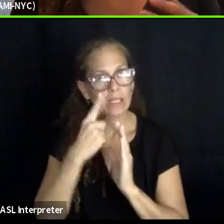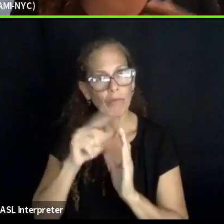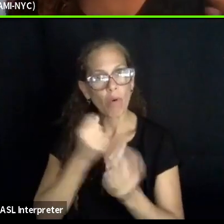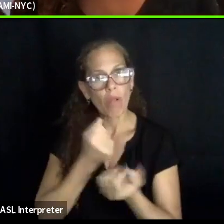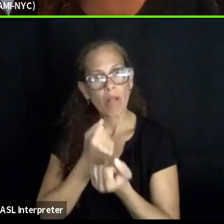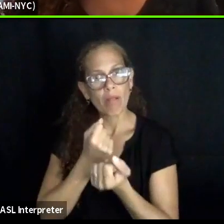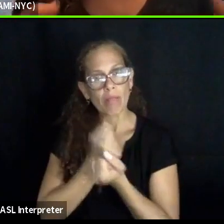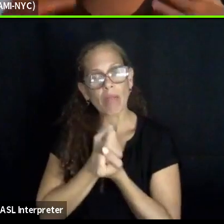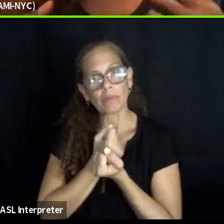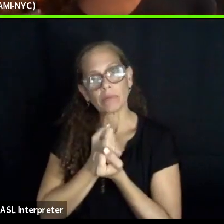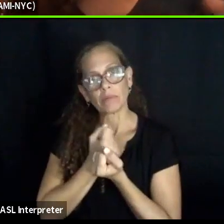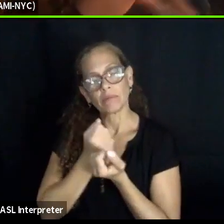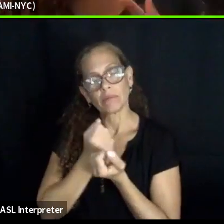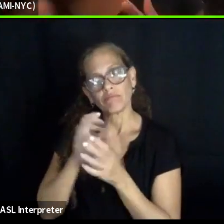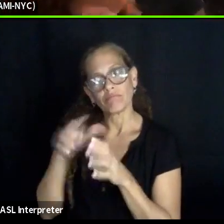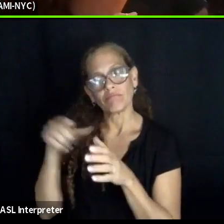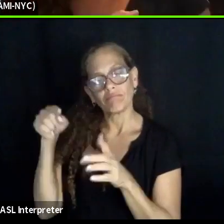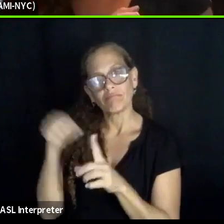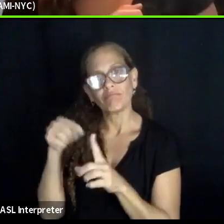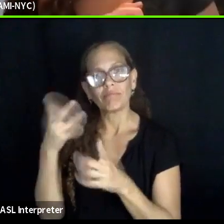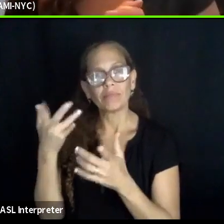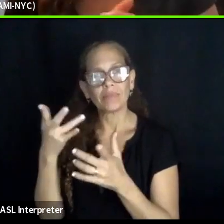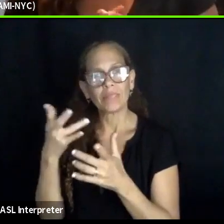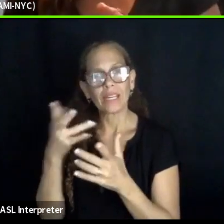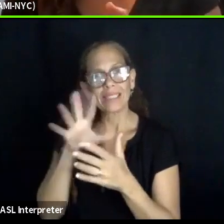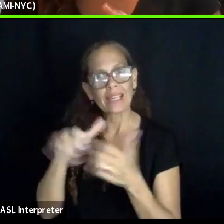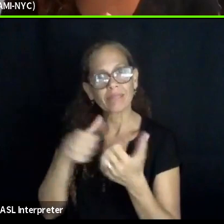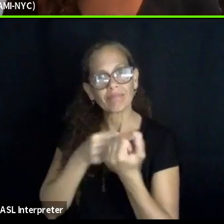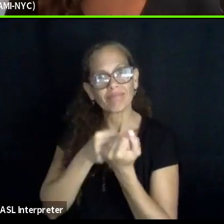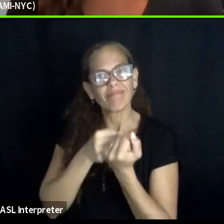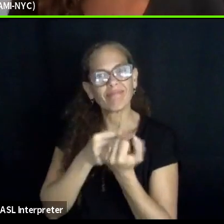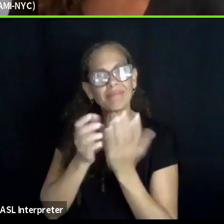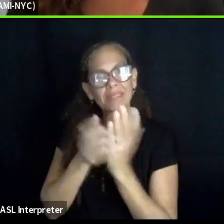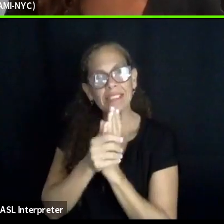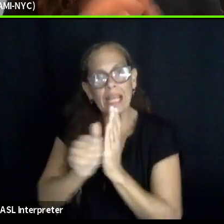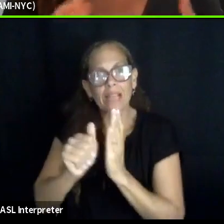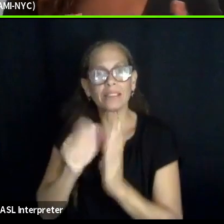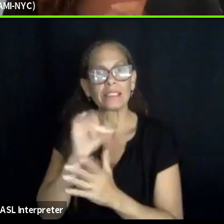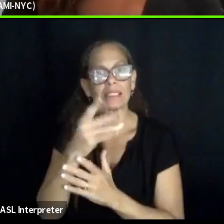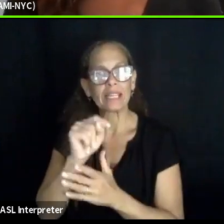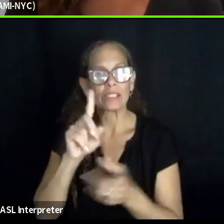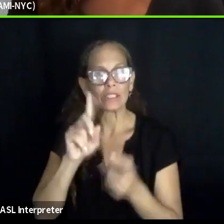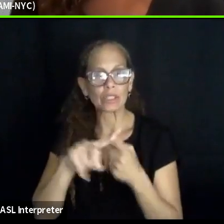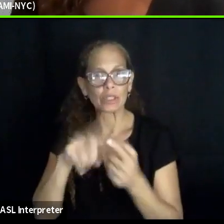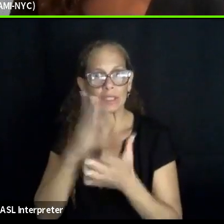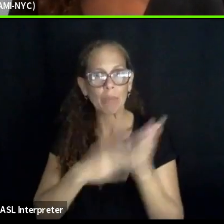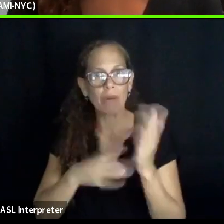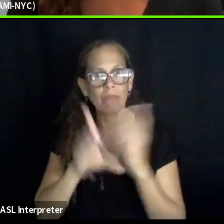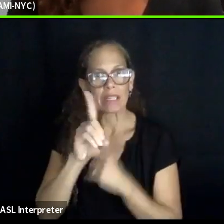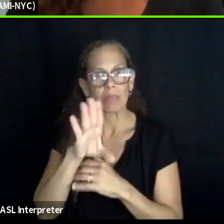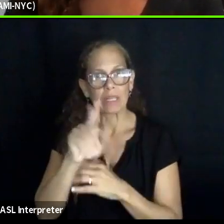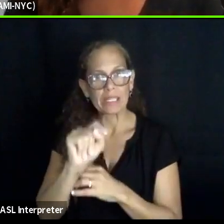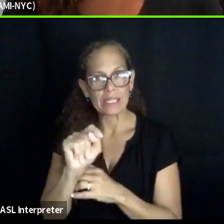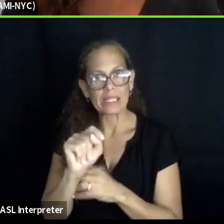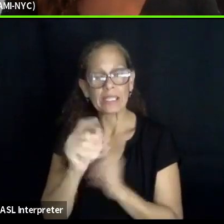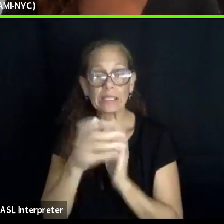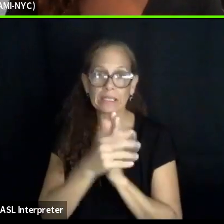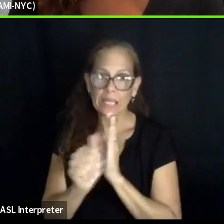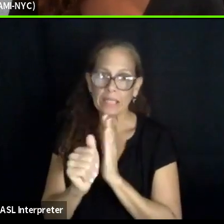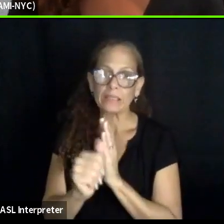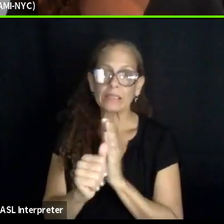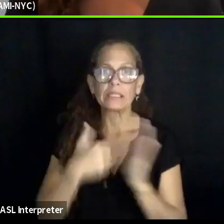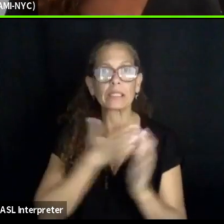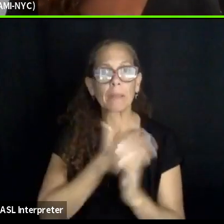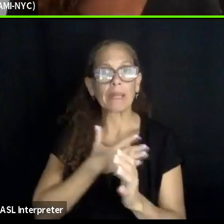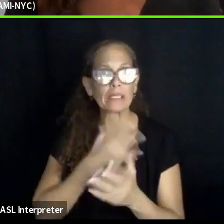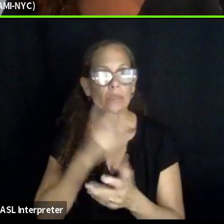which I think in some ways is a complementary skill set to some of these DBT skills. So please keep an